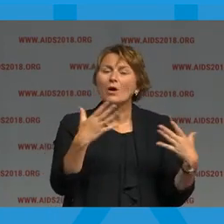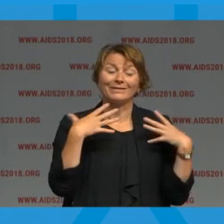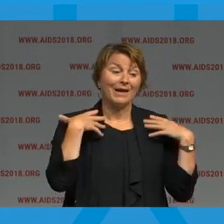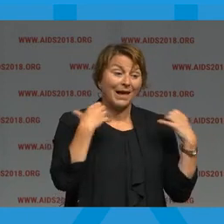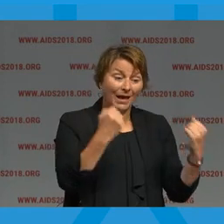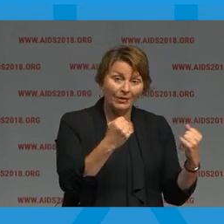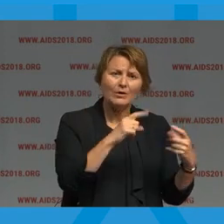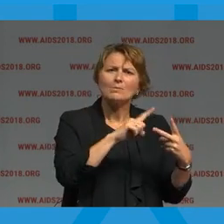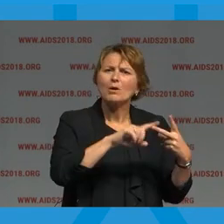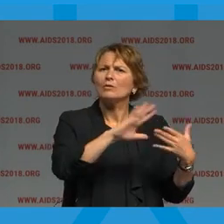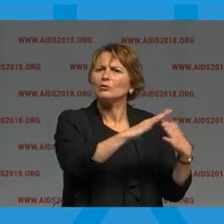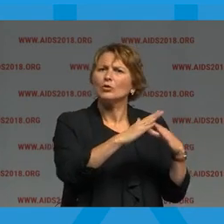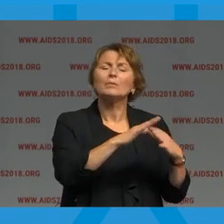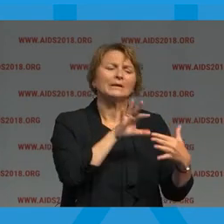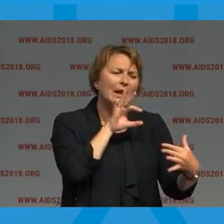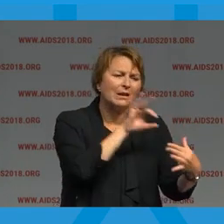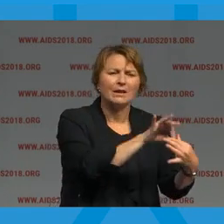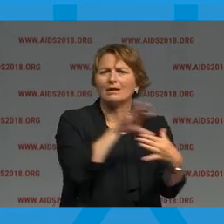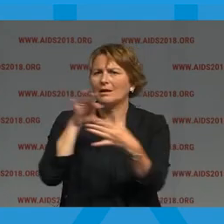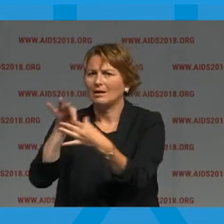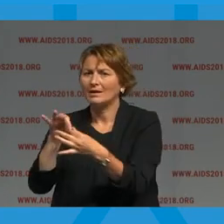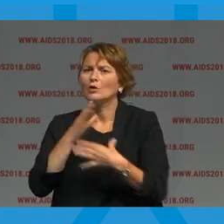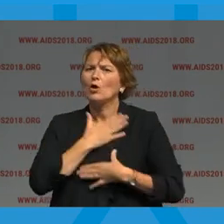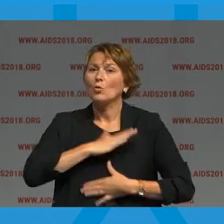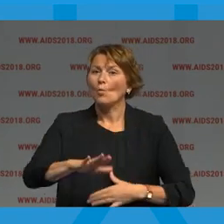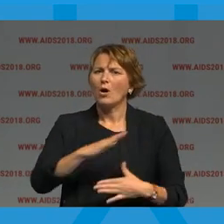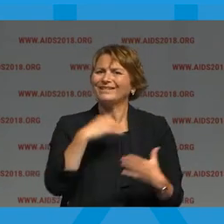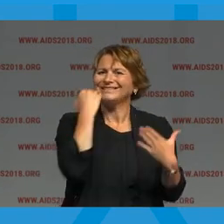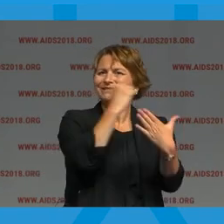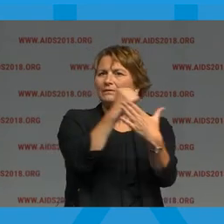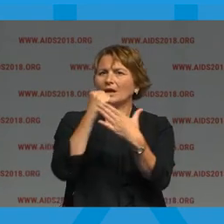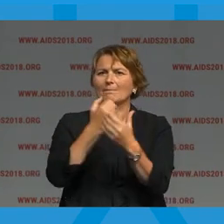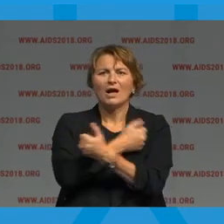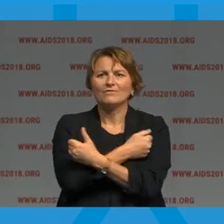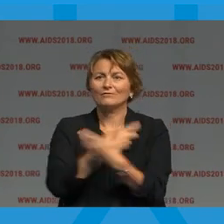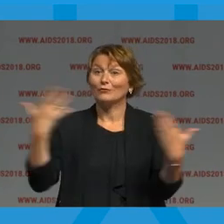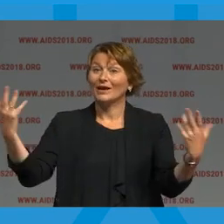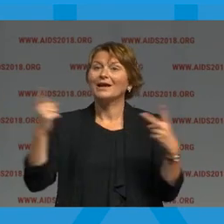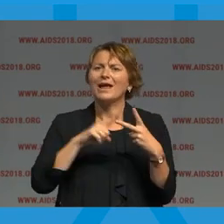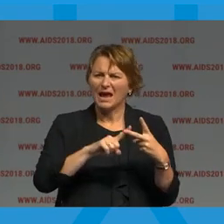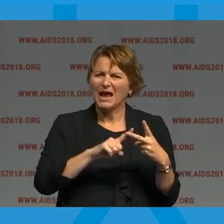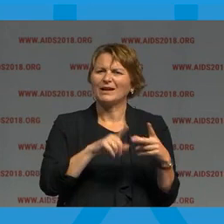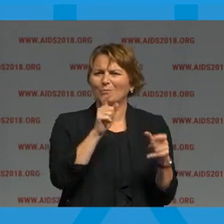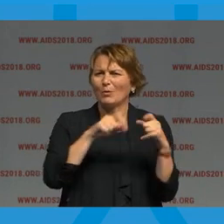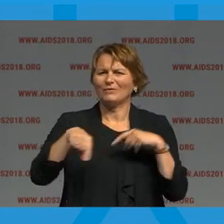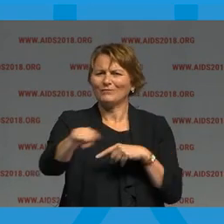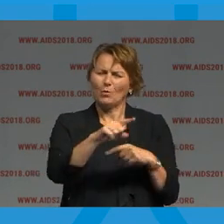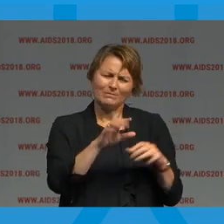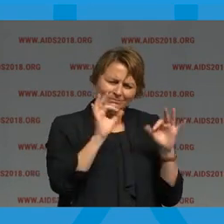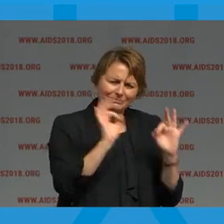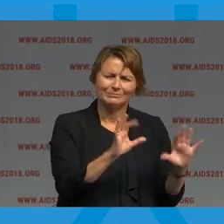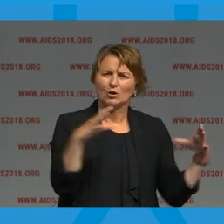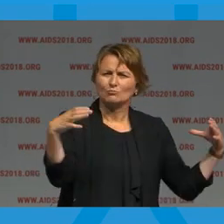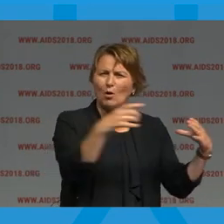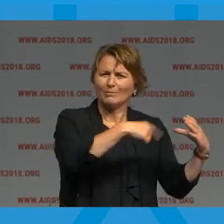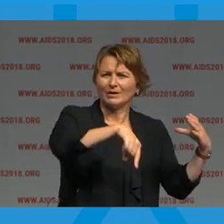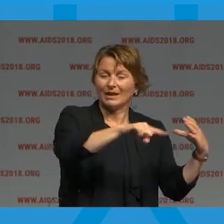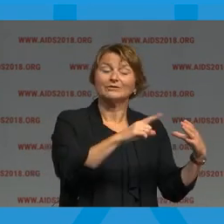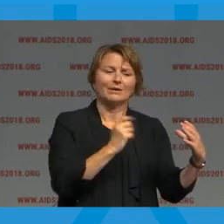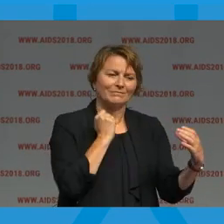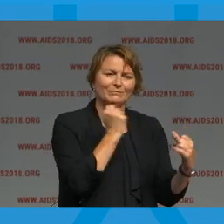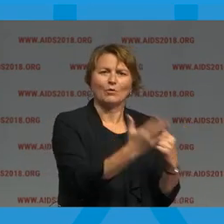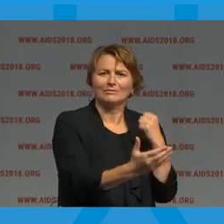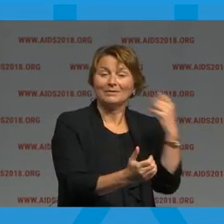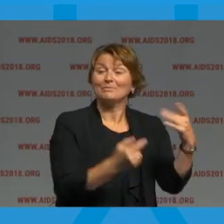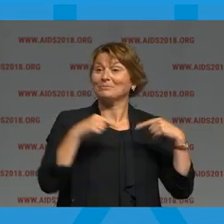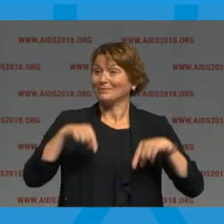to create stigma and discrimination-free services for key populations. At this time, I want to take the